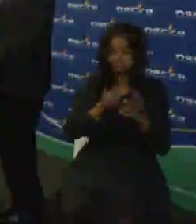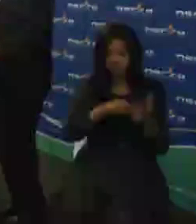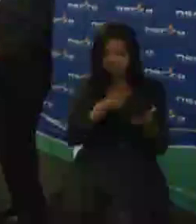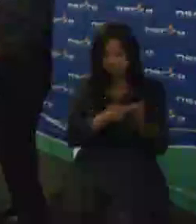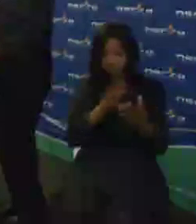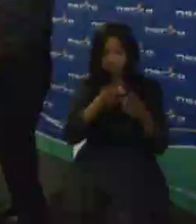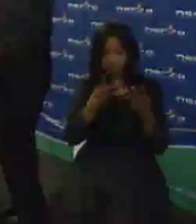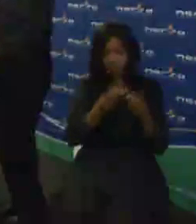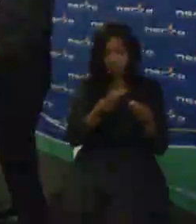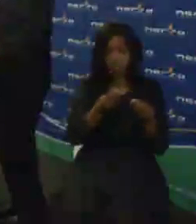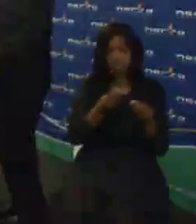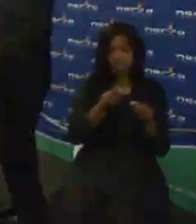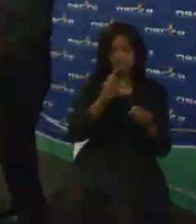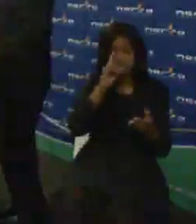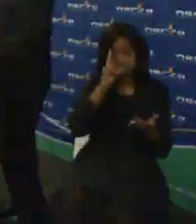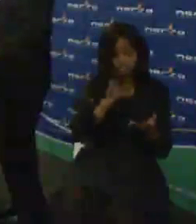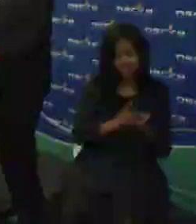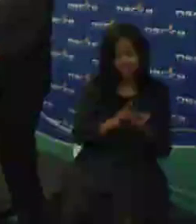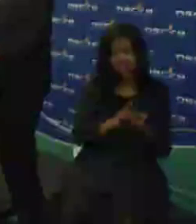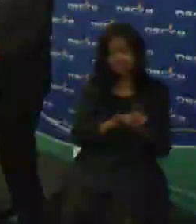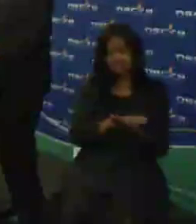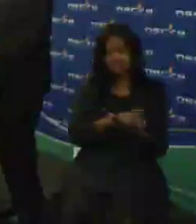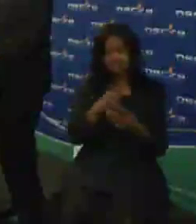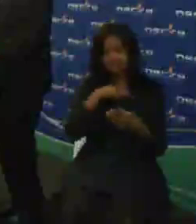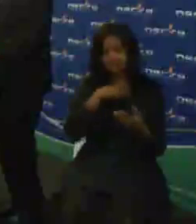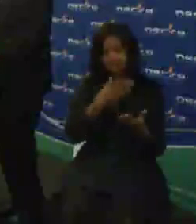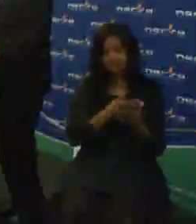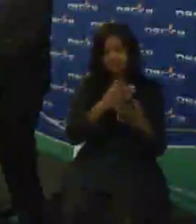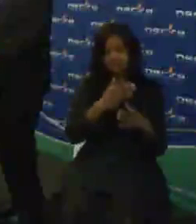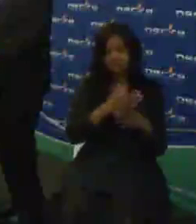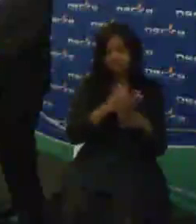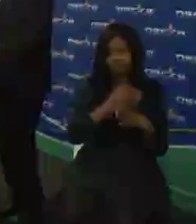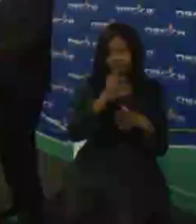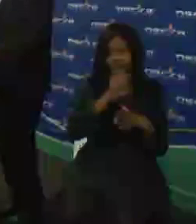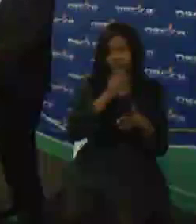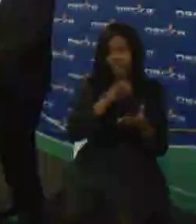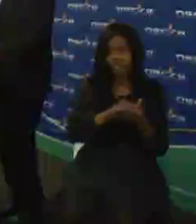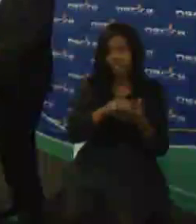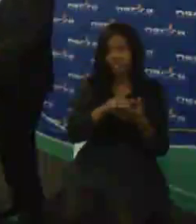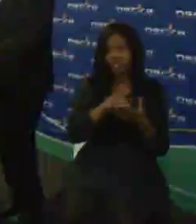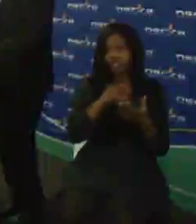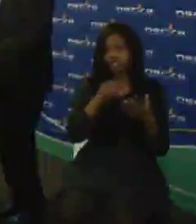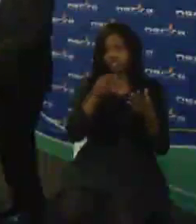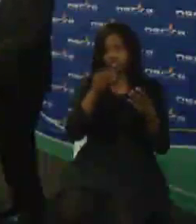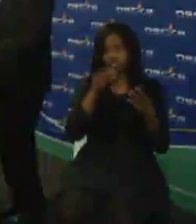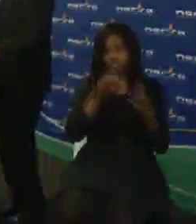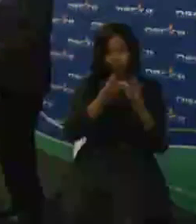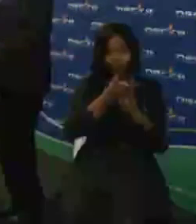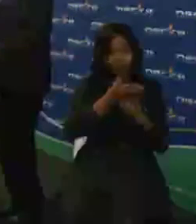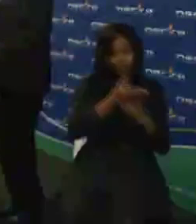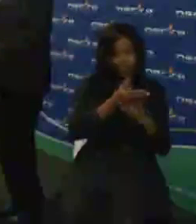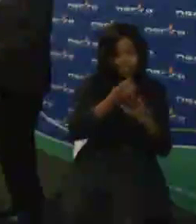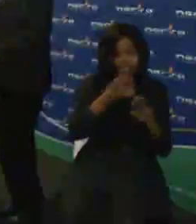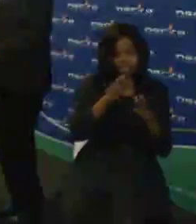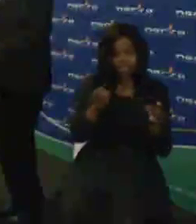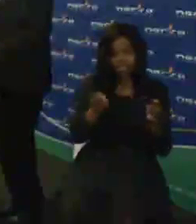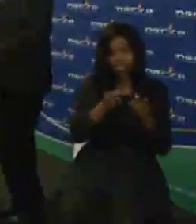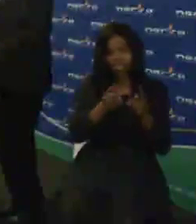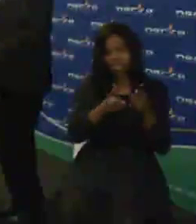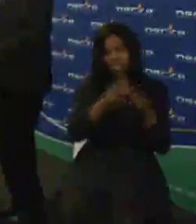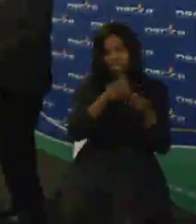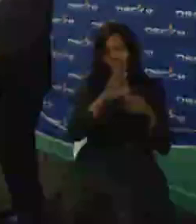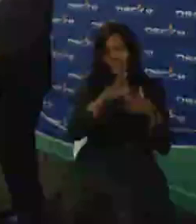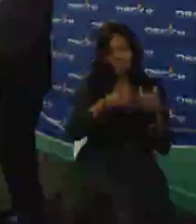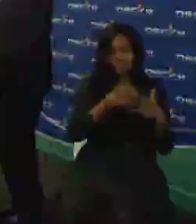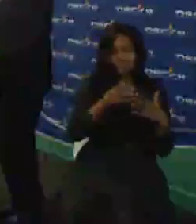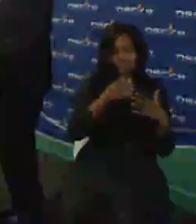you have a decision, we could use that to potentially bridge finance the shortfall in